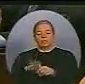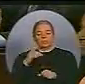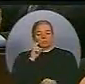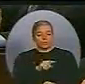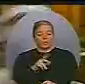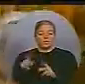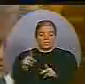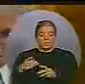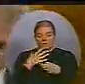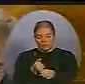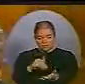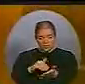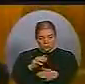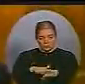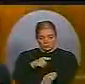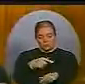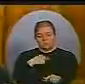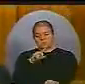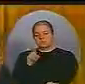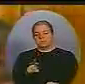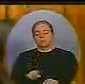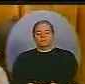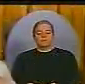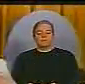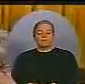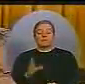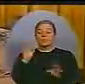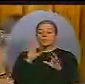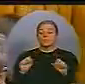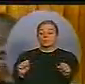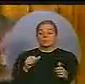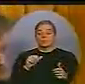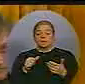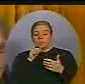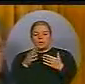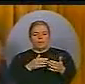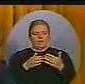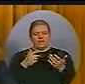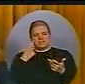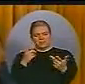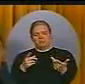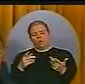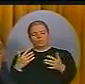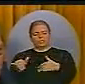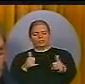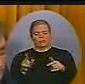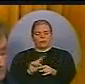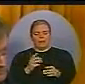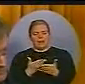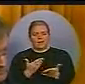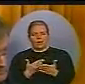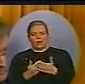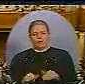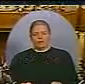Bay. Well, Mr. Speaker, this really isn't the place for schoolyard taunts. Not when this government needs to explain.